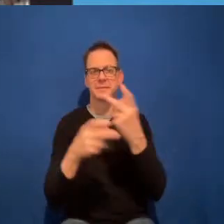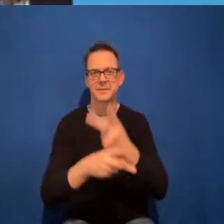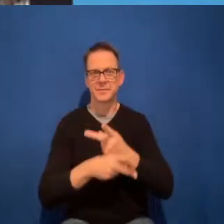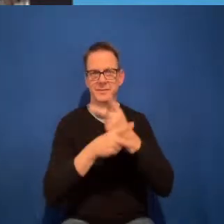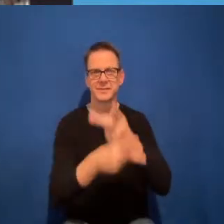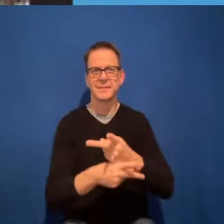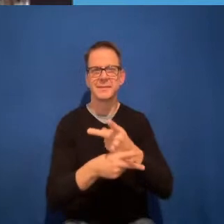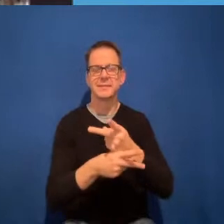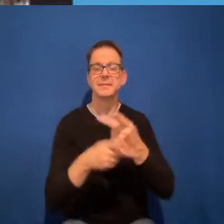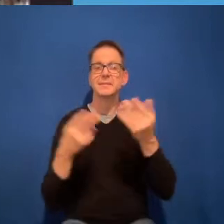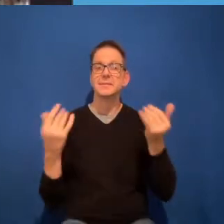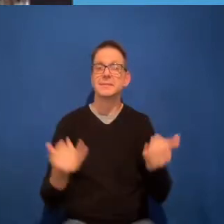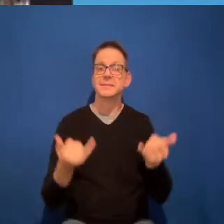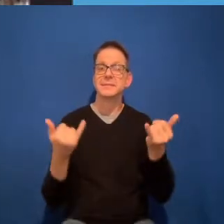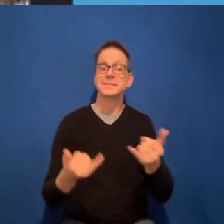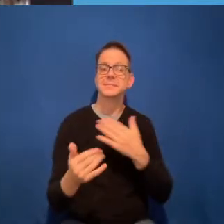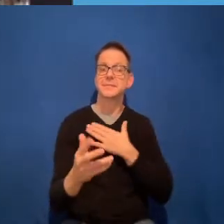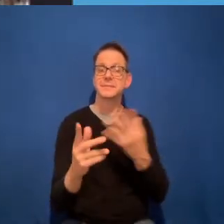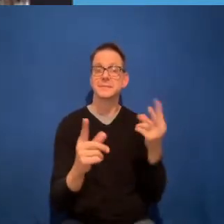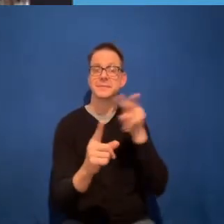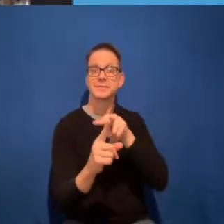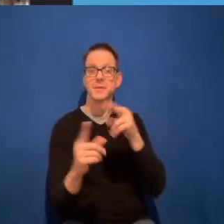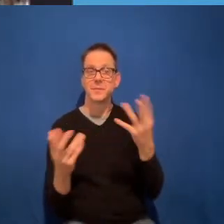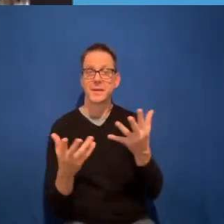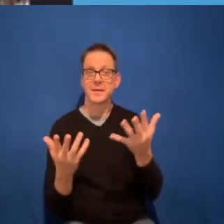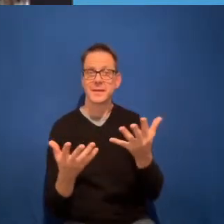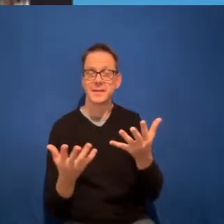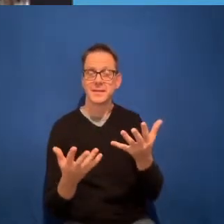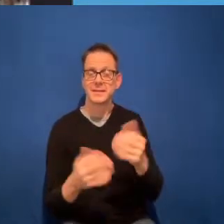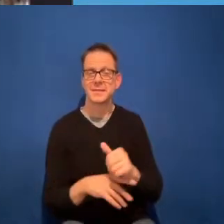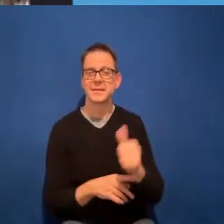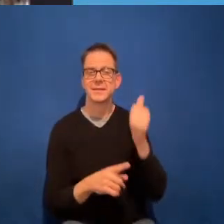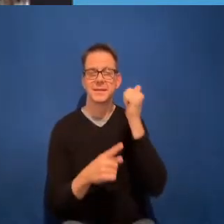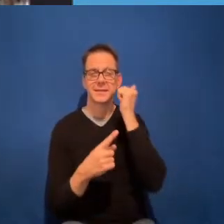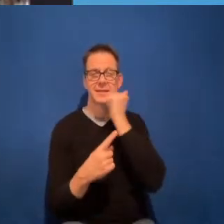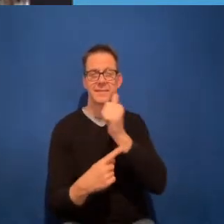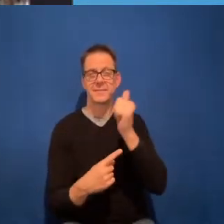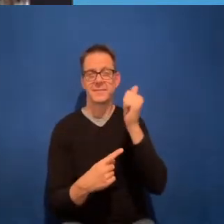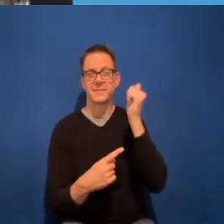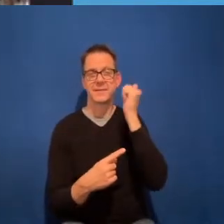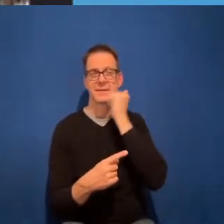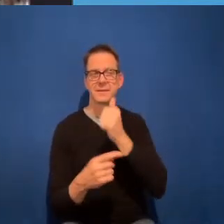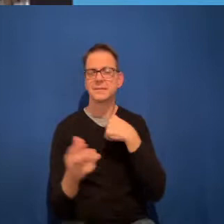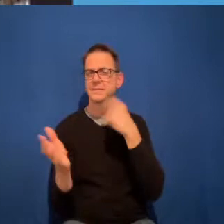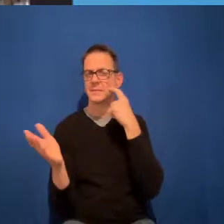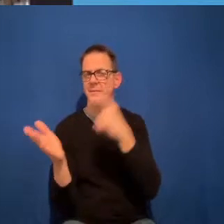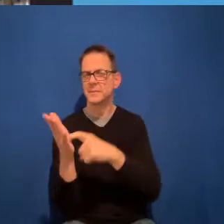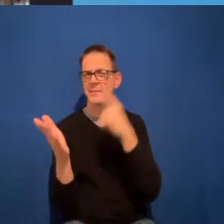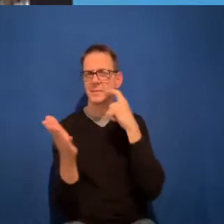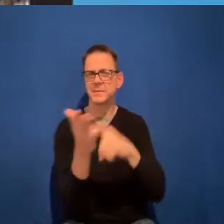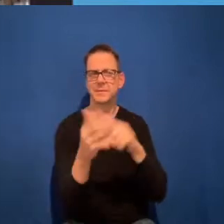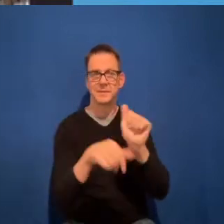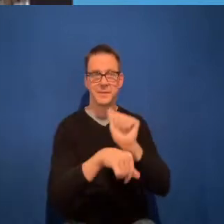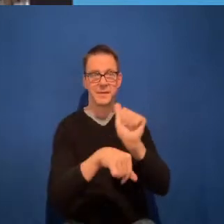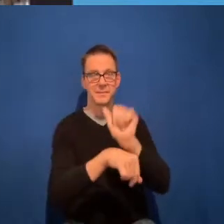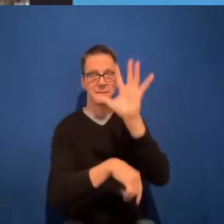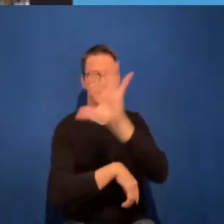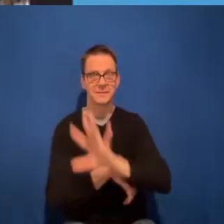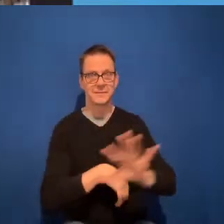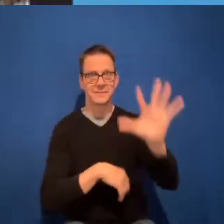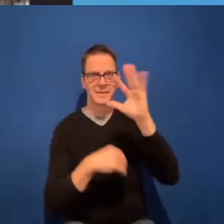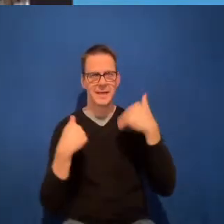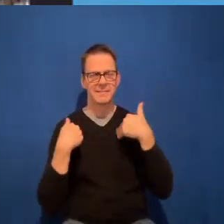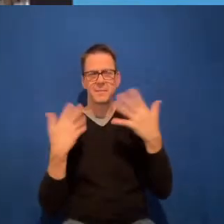today from a lens of what we hear on a daily basis with from Albertans who have